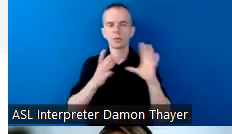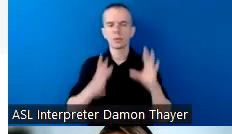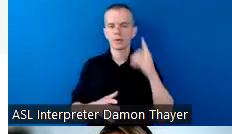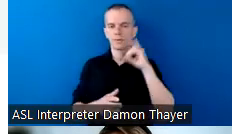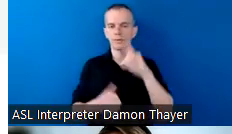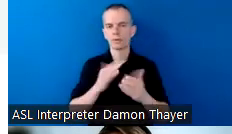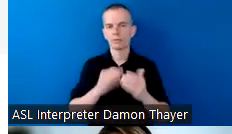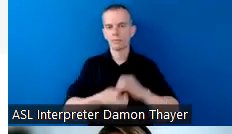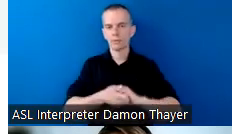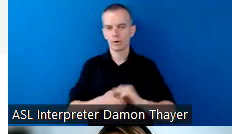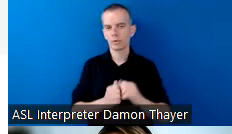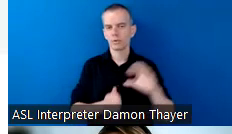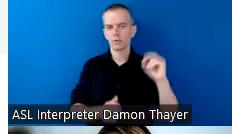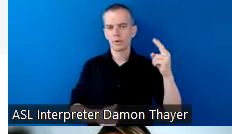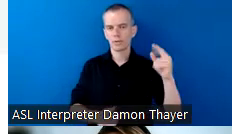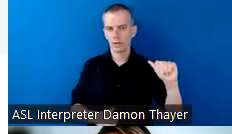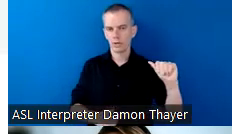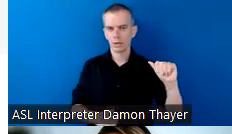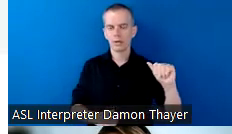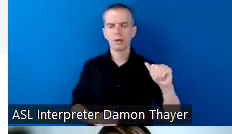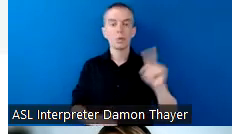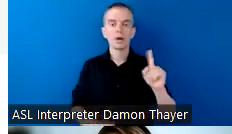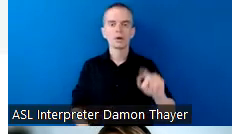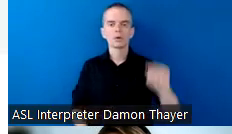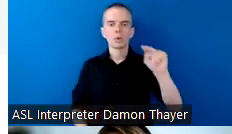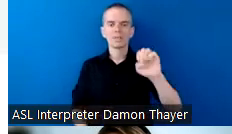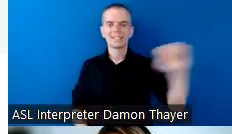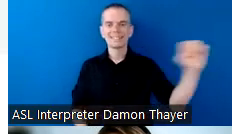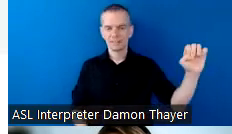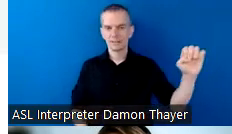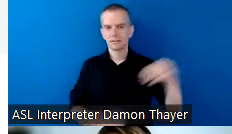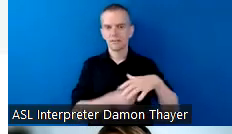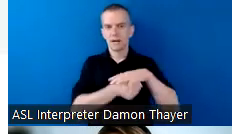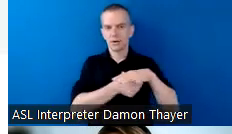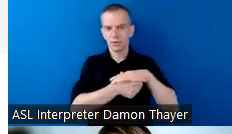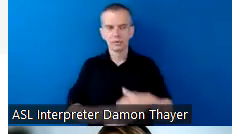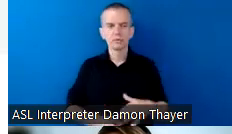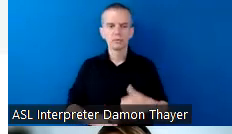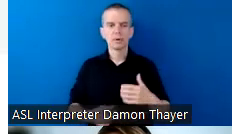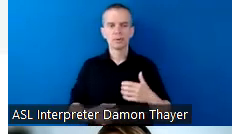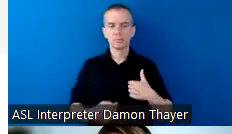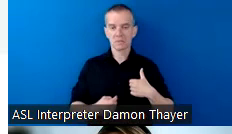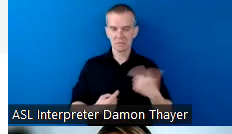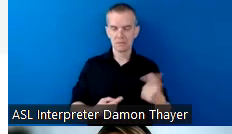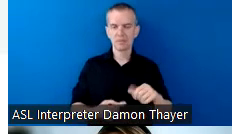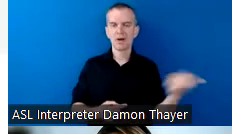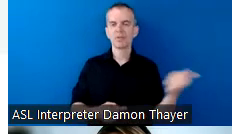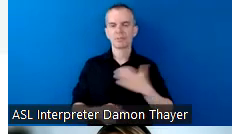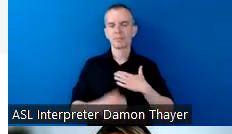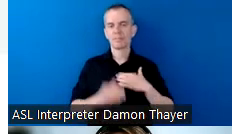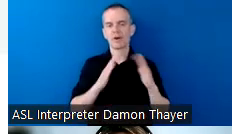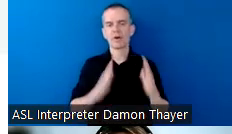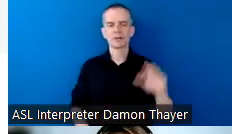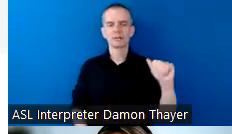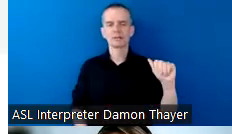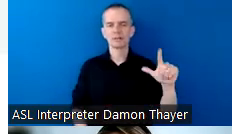with OHA for the Northeast region. So you'll be hearing from me, but you'll also be hearing from my colleague Alma. So I'll just pass it on to